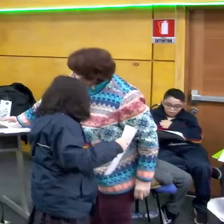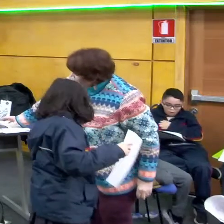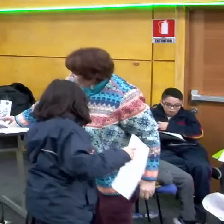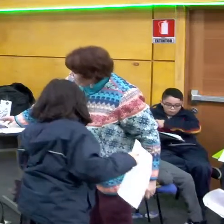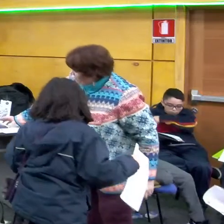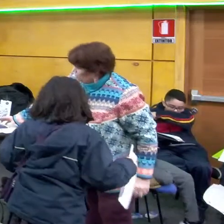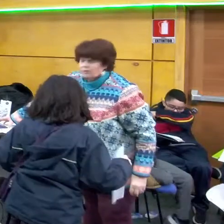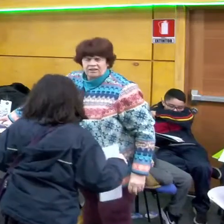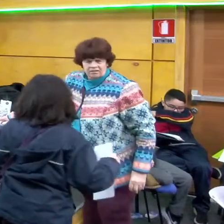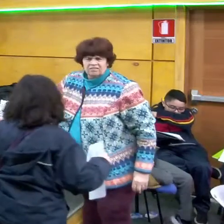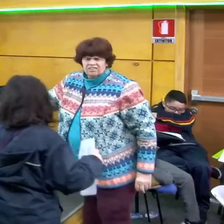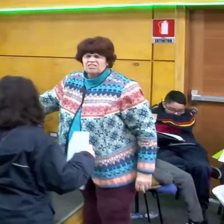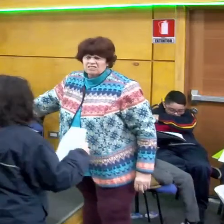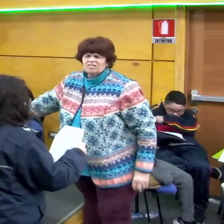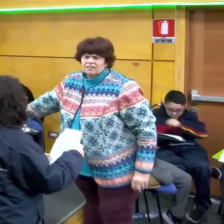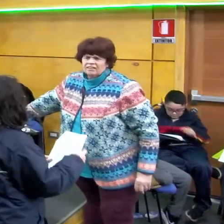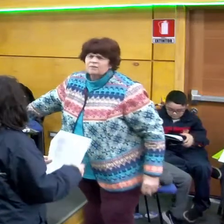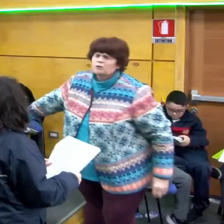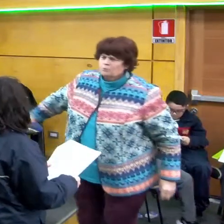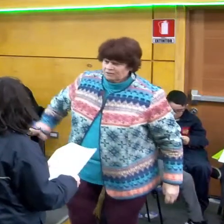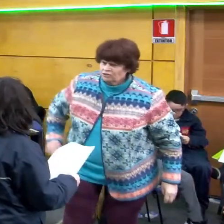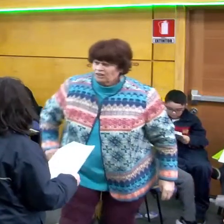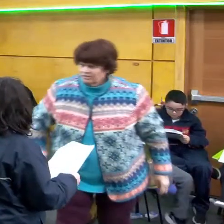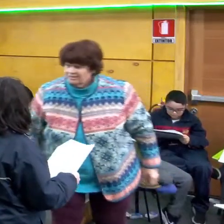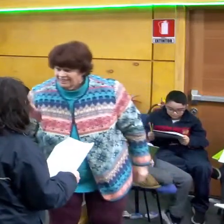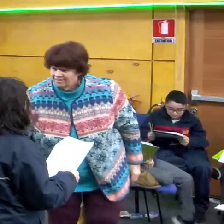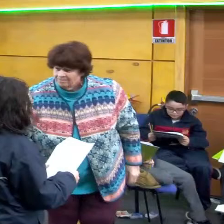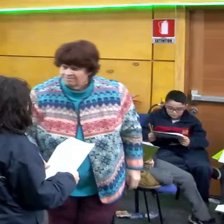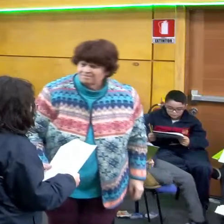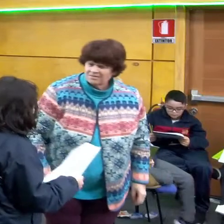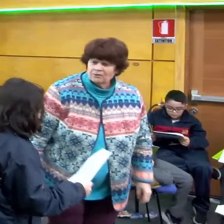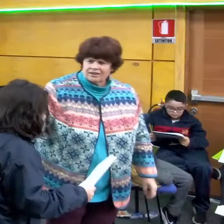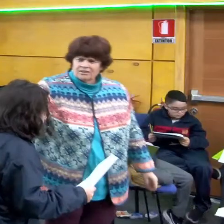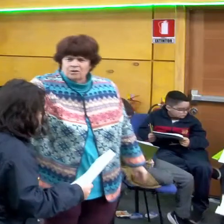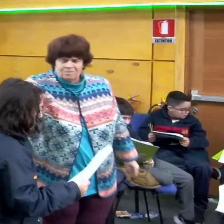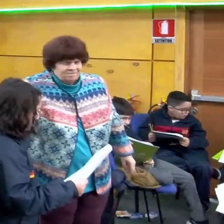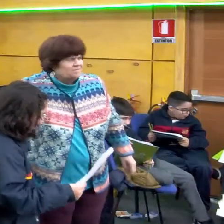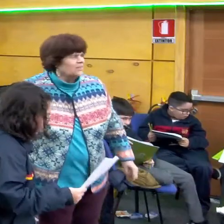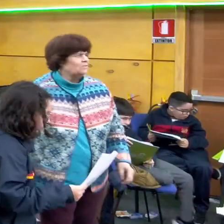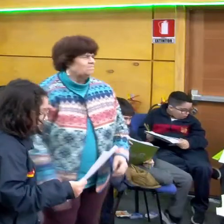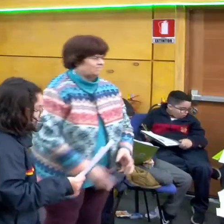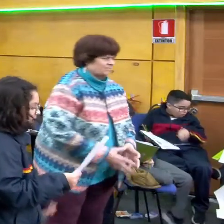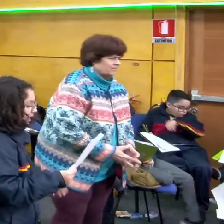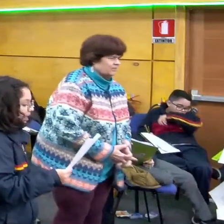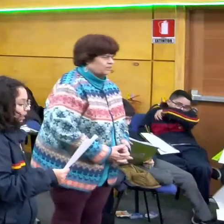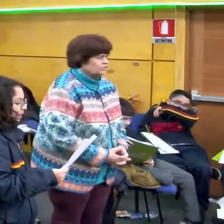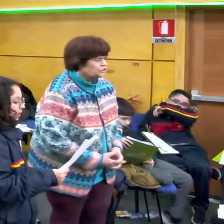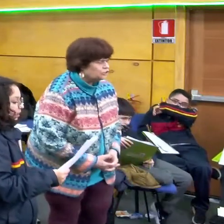Do your best. It's okay. Just give it your best shot. Yeah? Go.